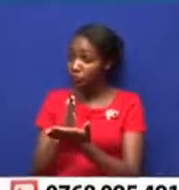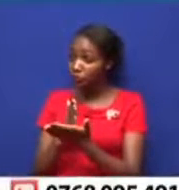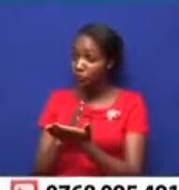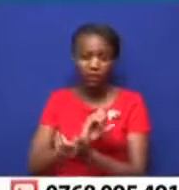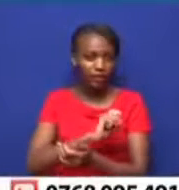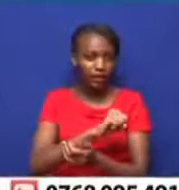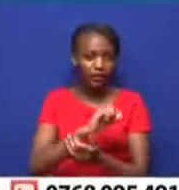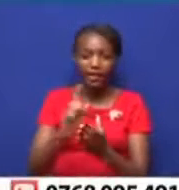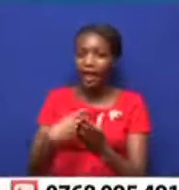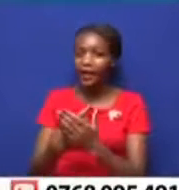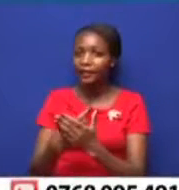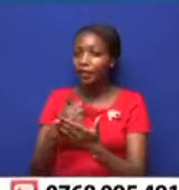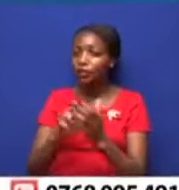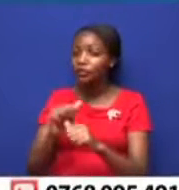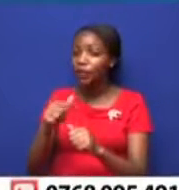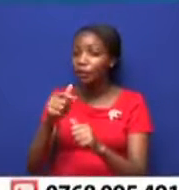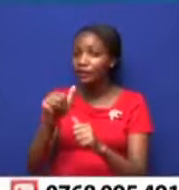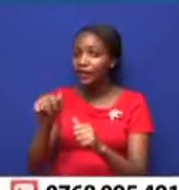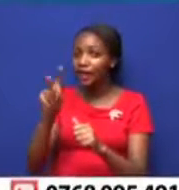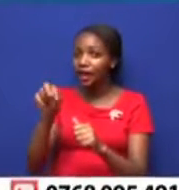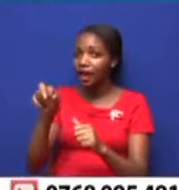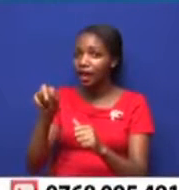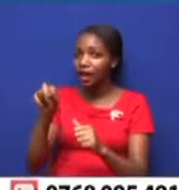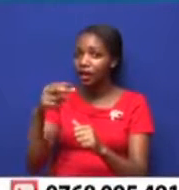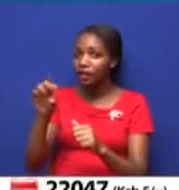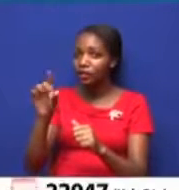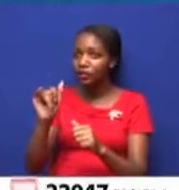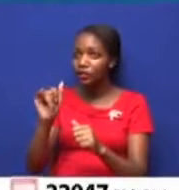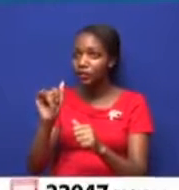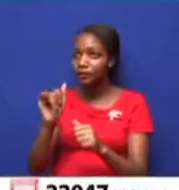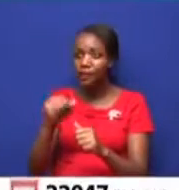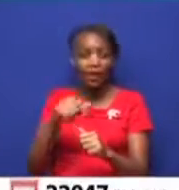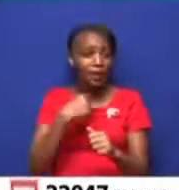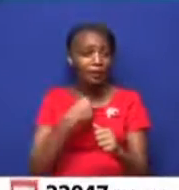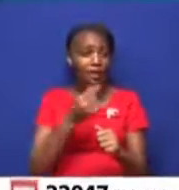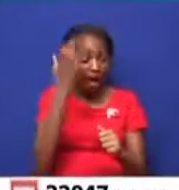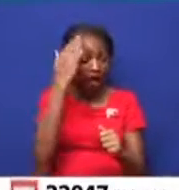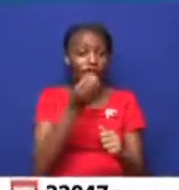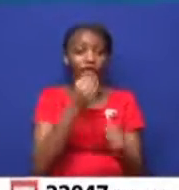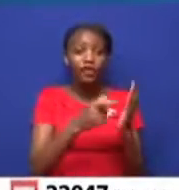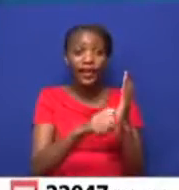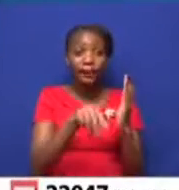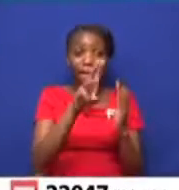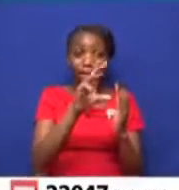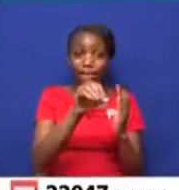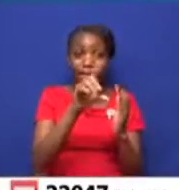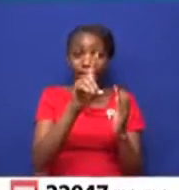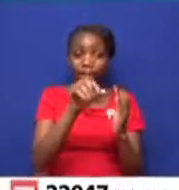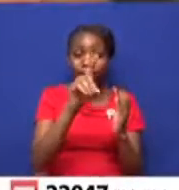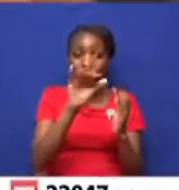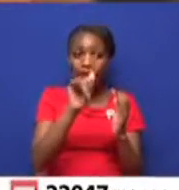Yeah. And what about you, Antony? There's something called malange. Malange. It's a mix